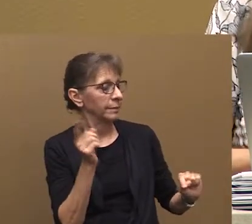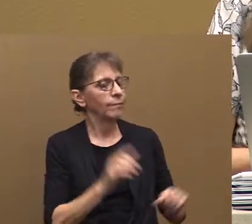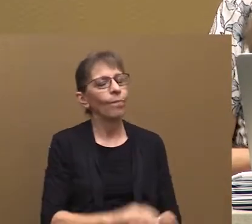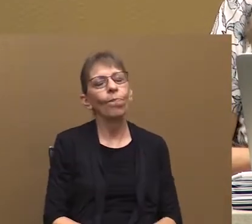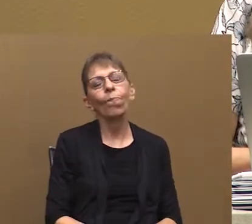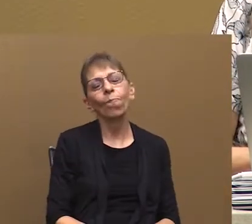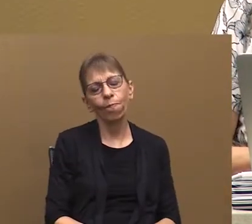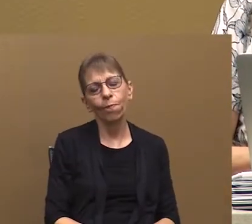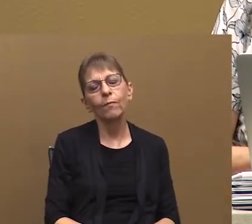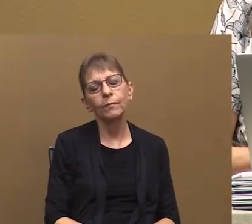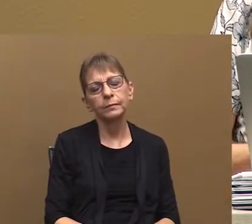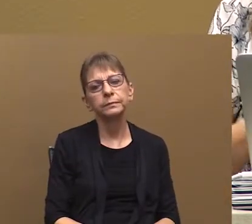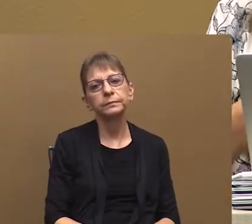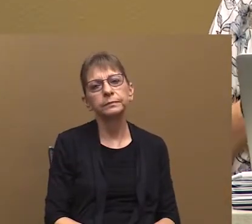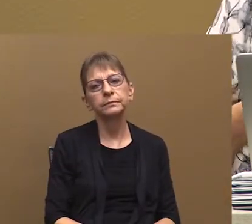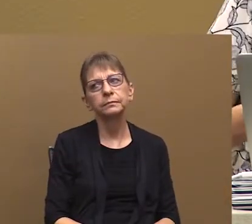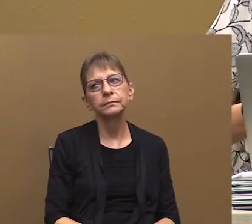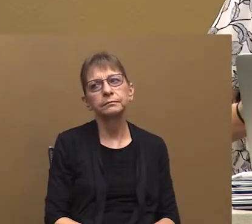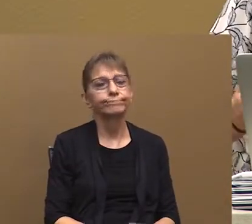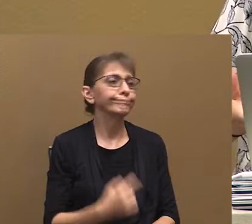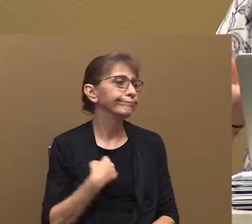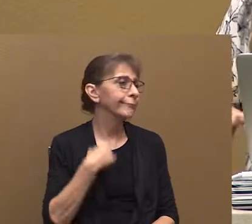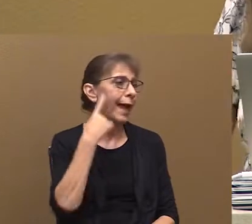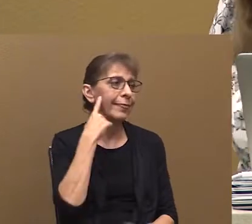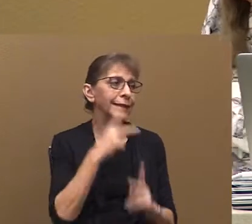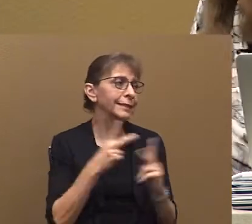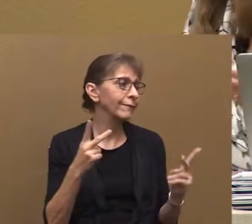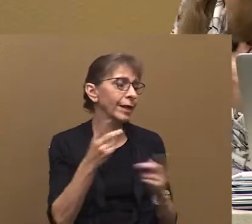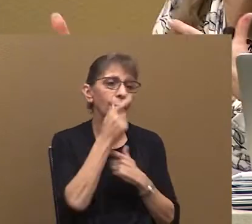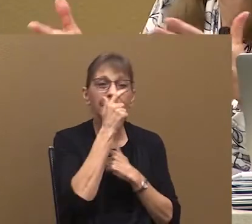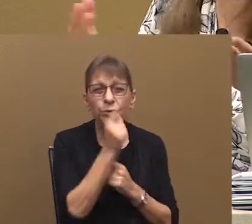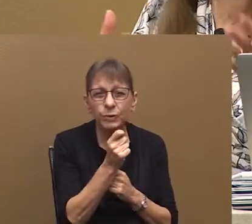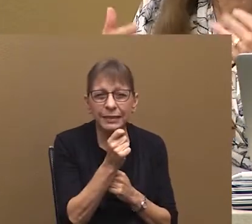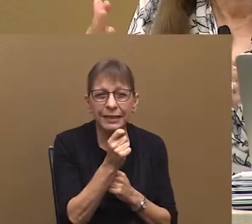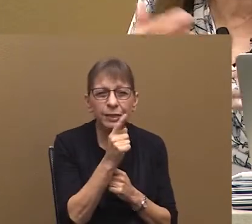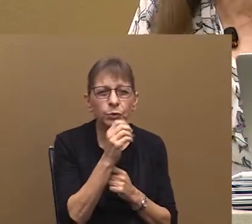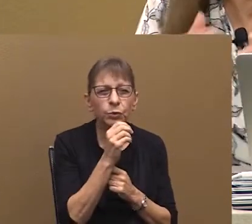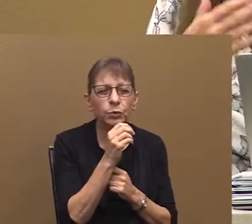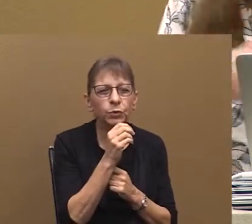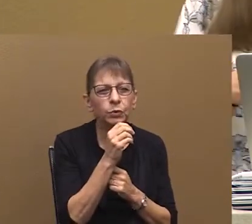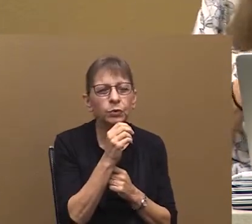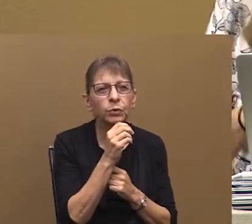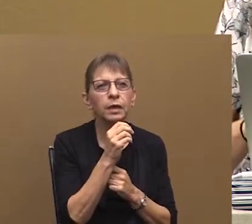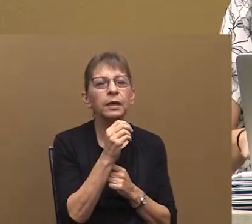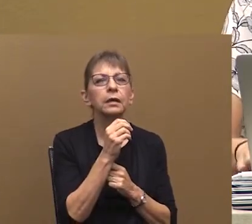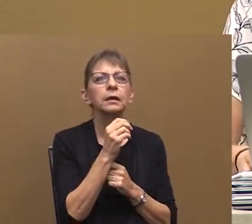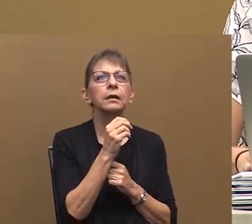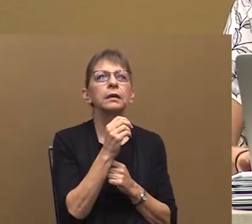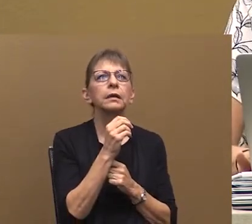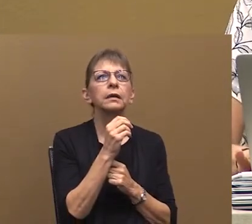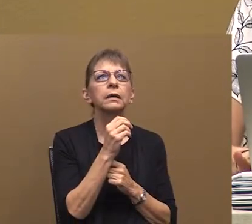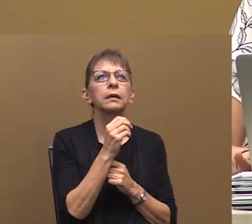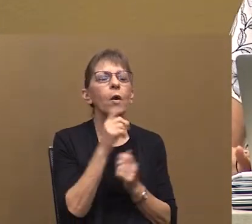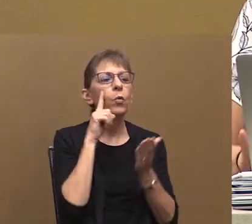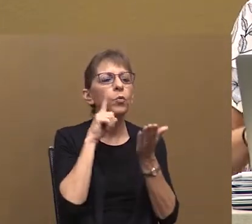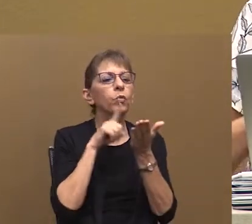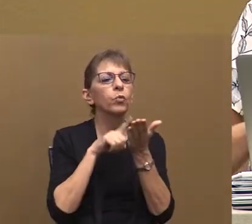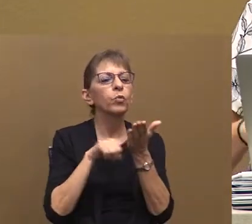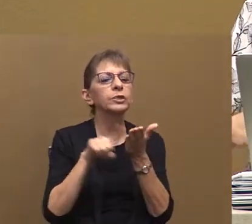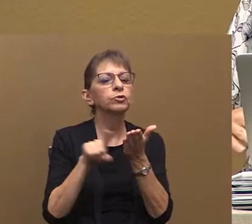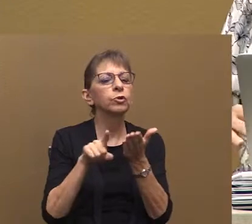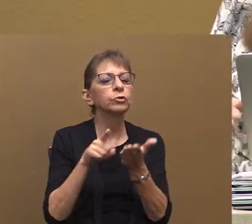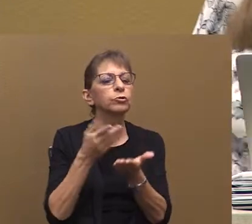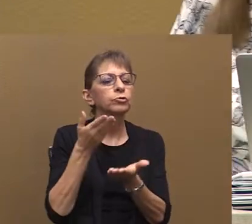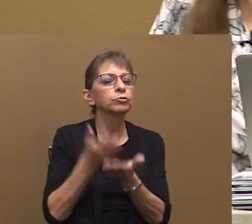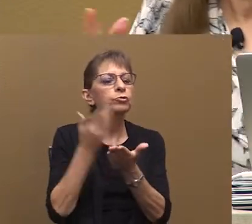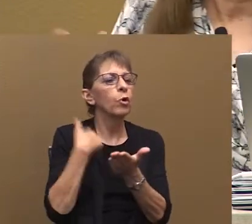different. So I think it's really interesting to look at what the research is